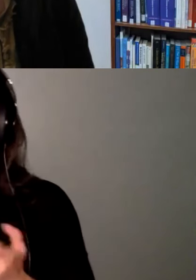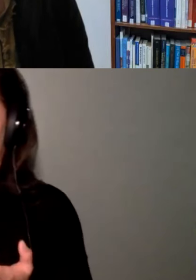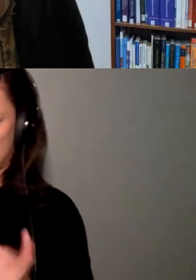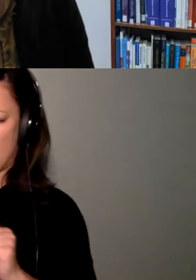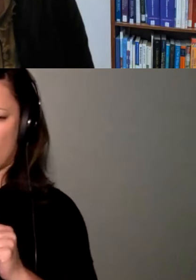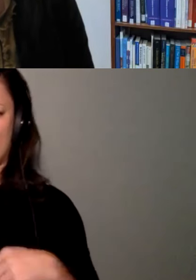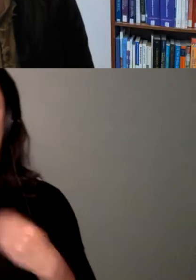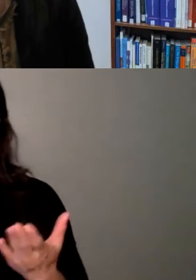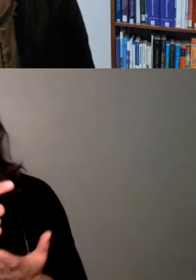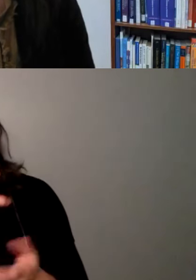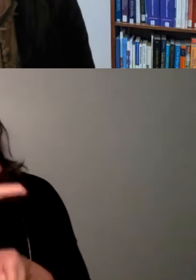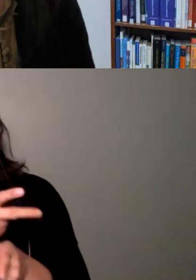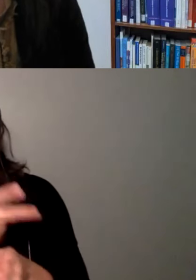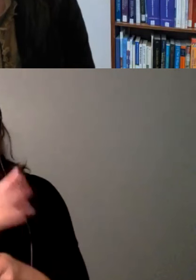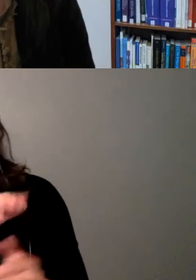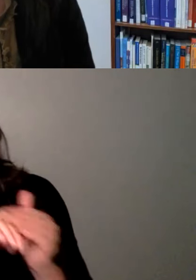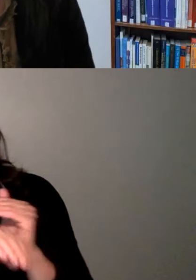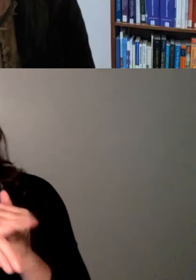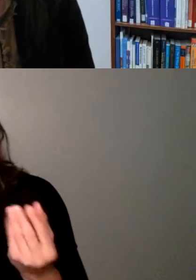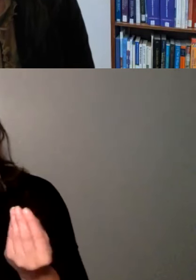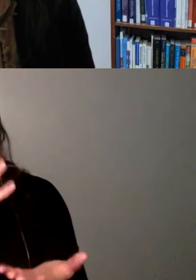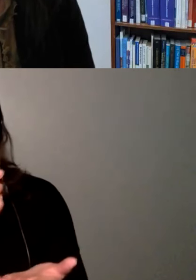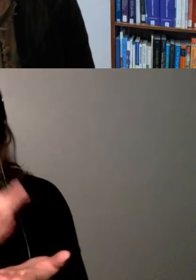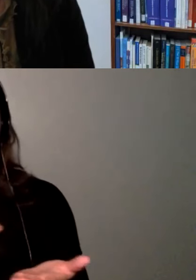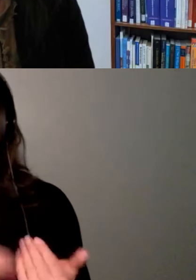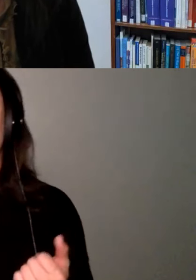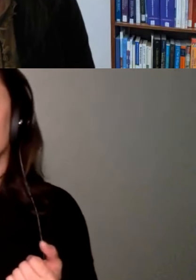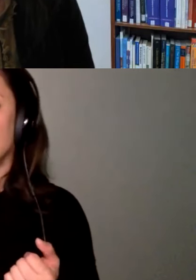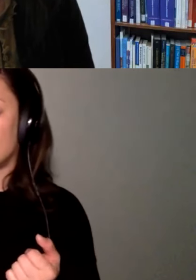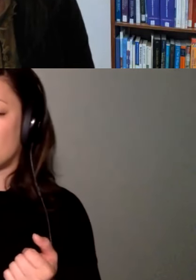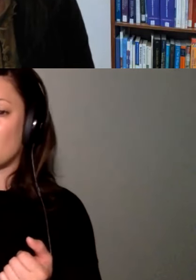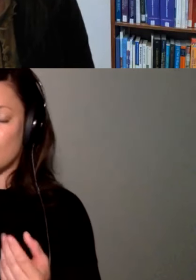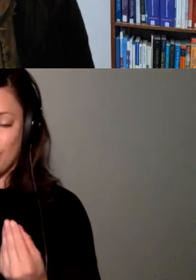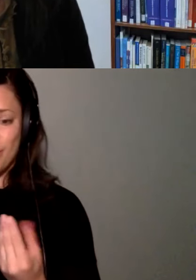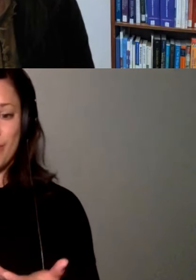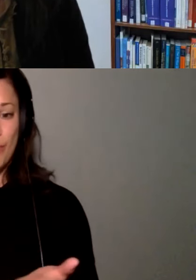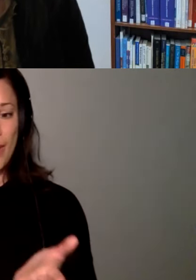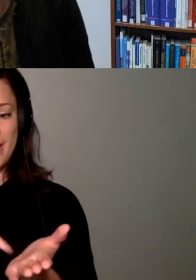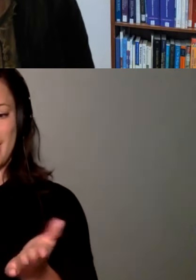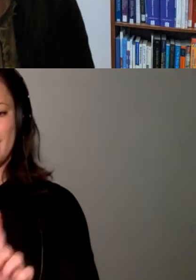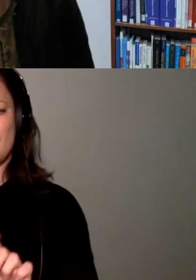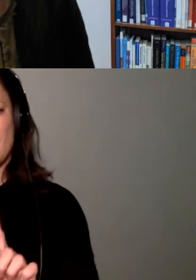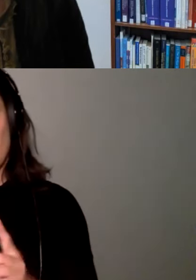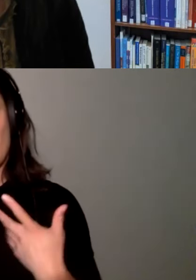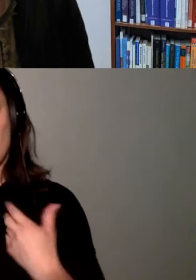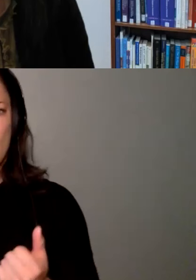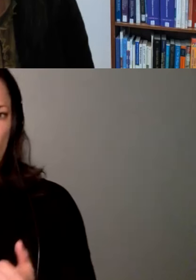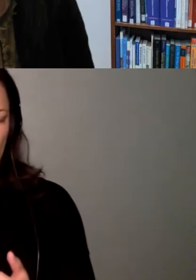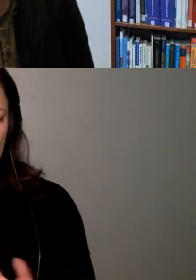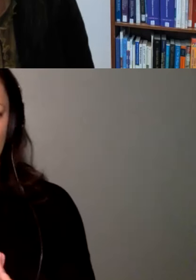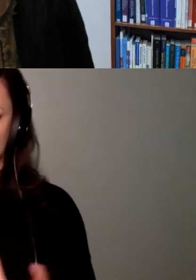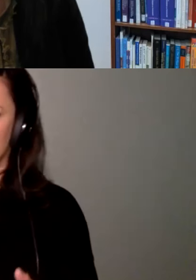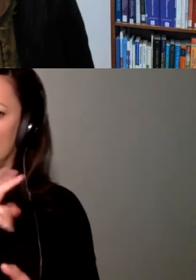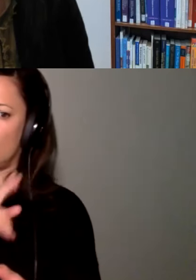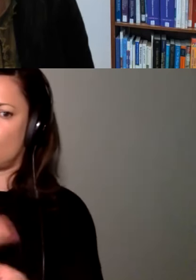resources. In recognition of Mental Health Awareness Month, she joins us today to give a talk on mental health care for kids growing